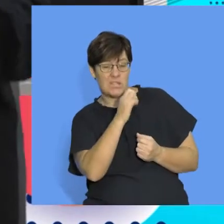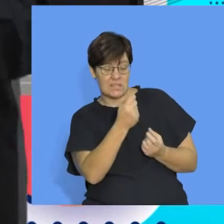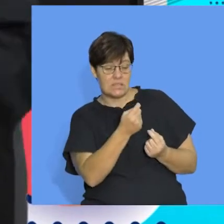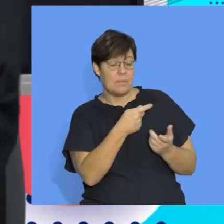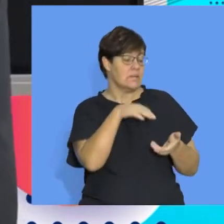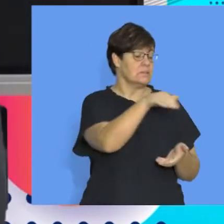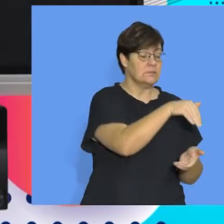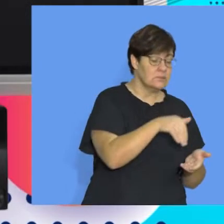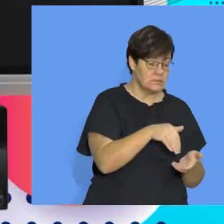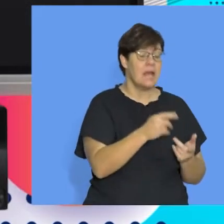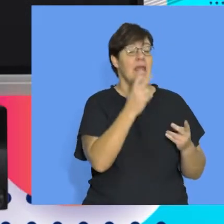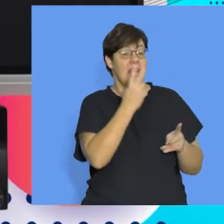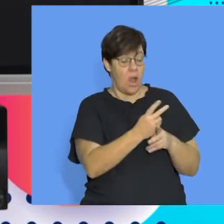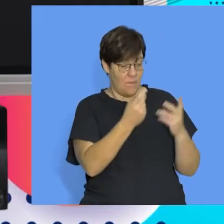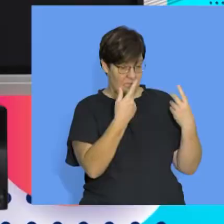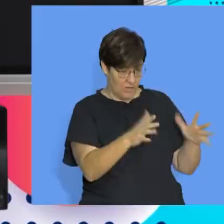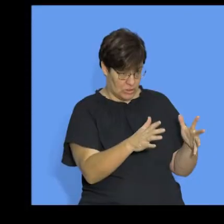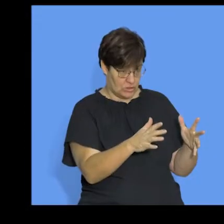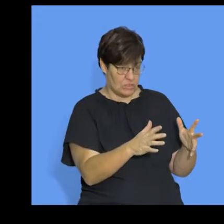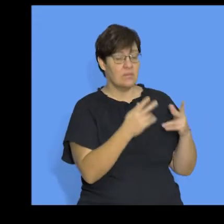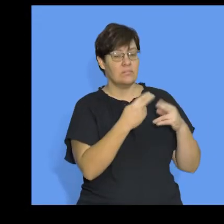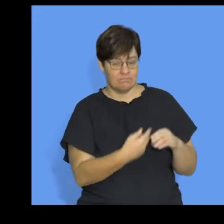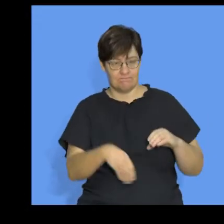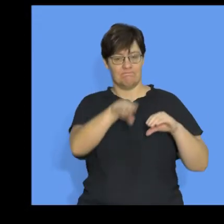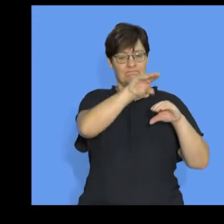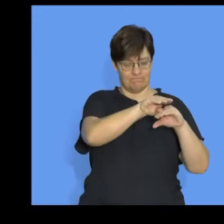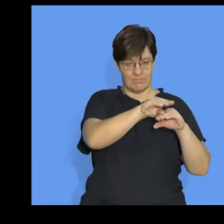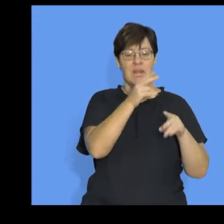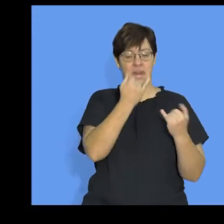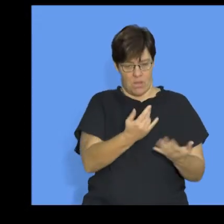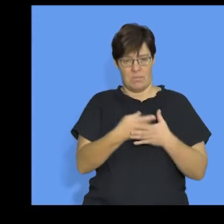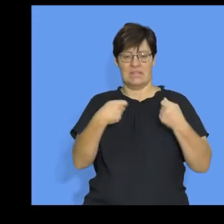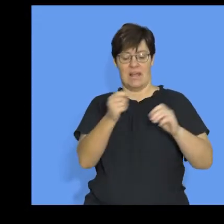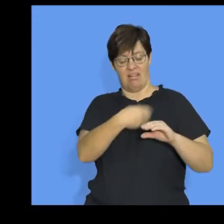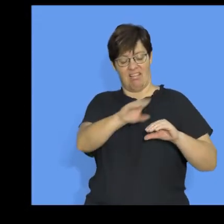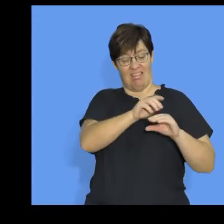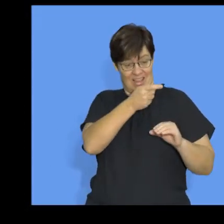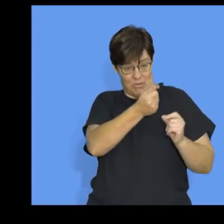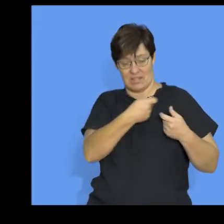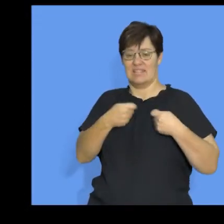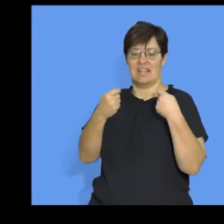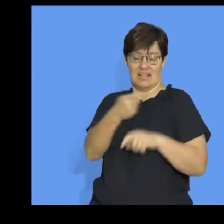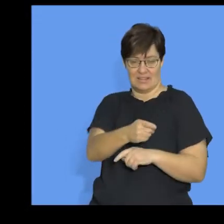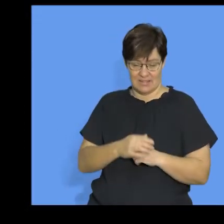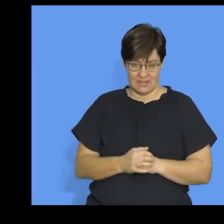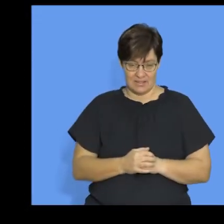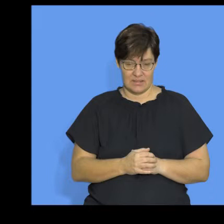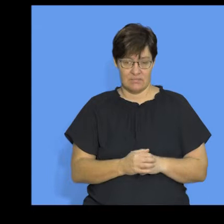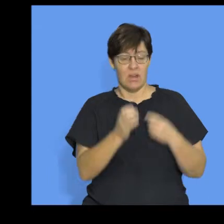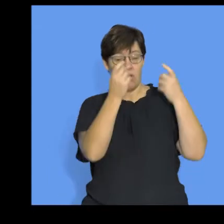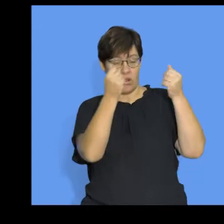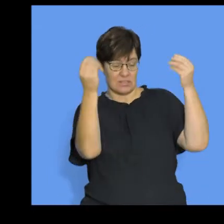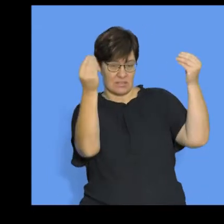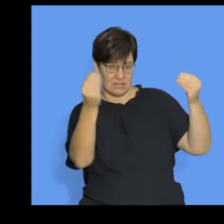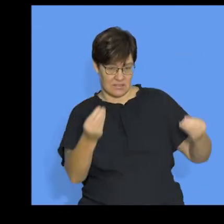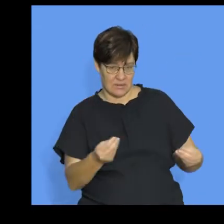rather, then they can then arrive at the correct selling price. These costing processes are the focus